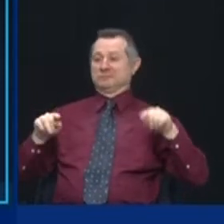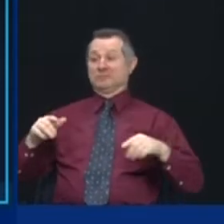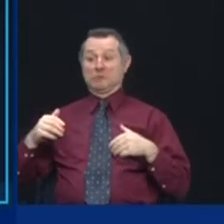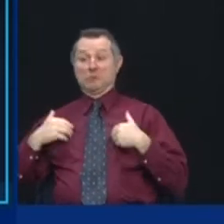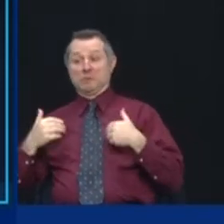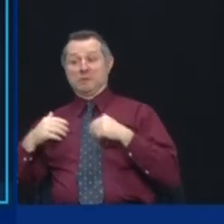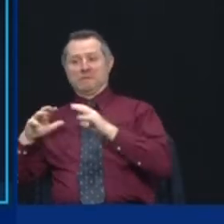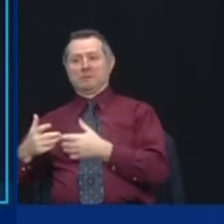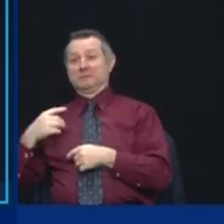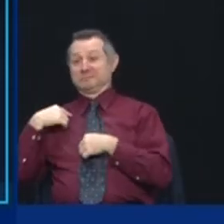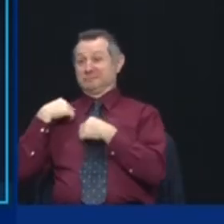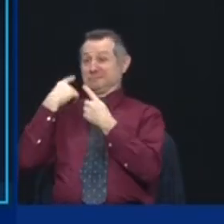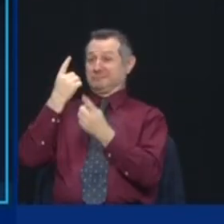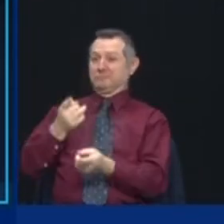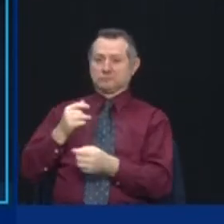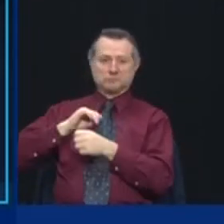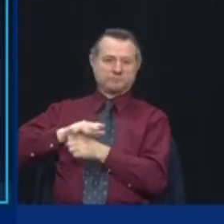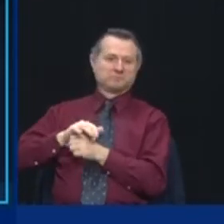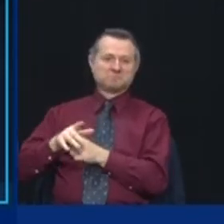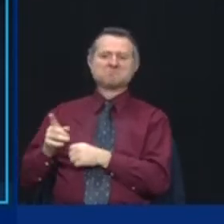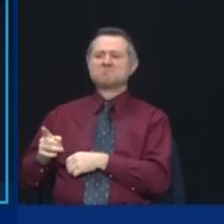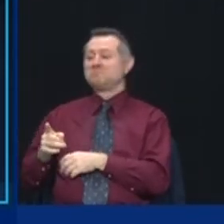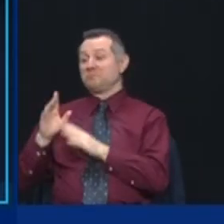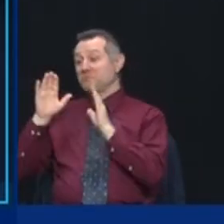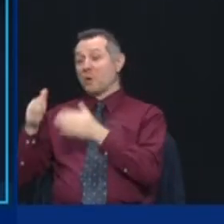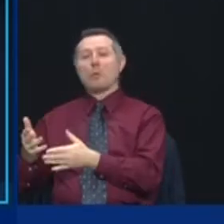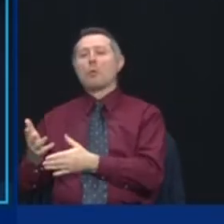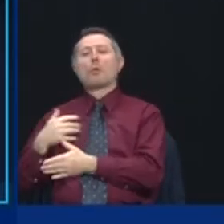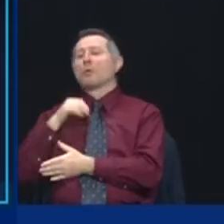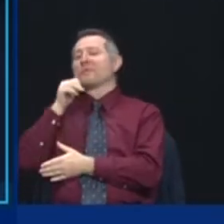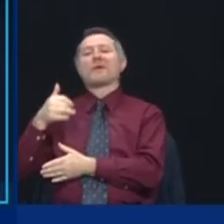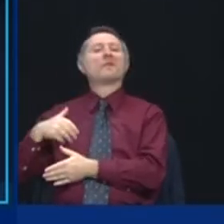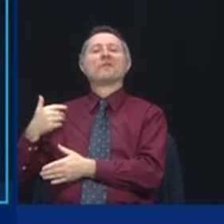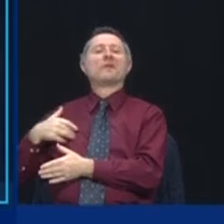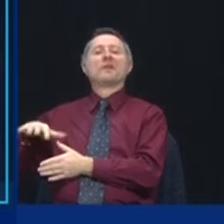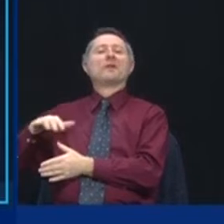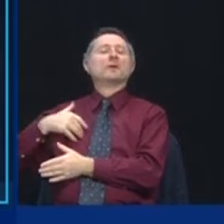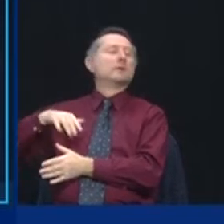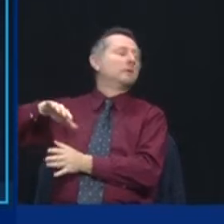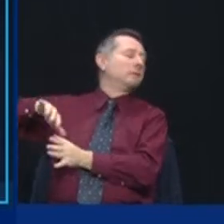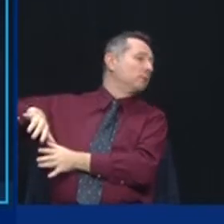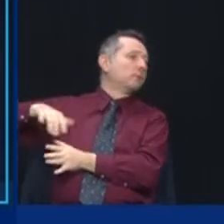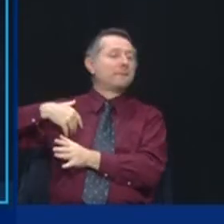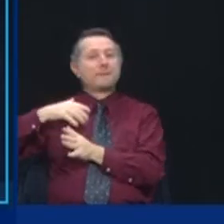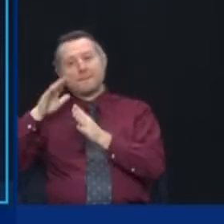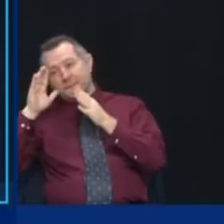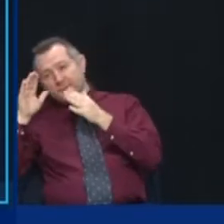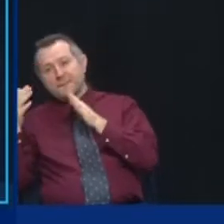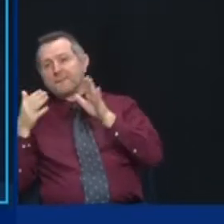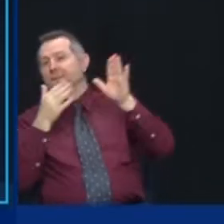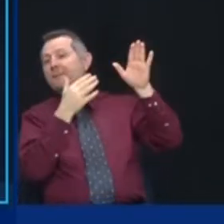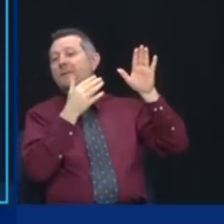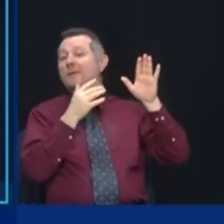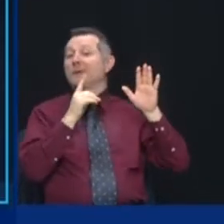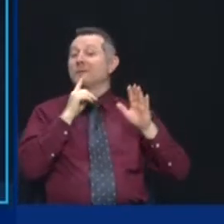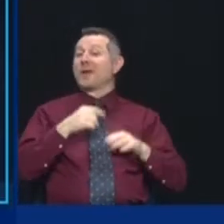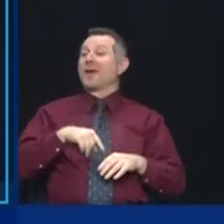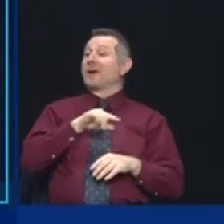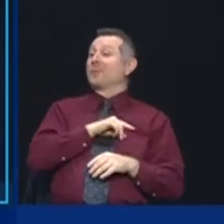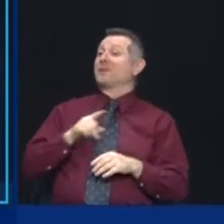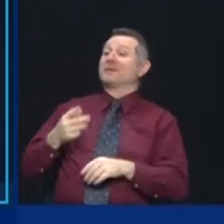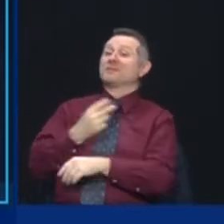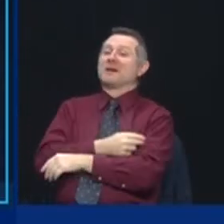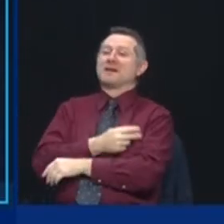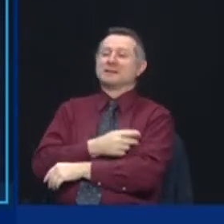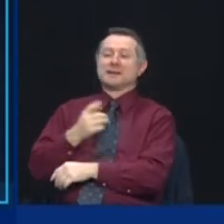all through this. They have not been eligible as soon as the older people were